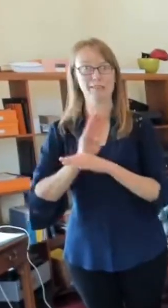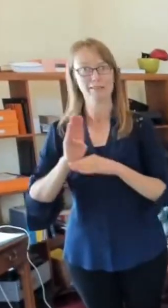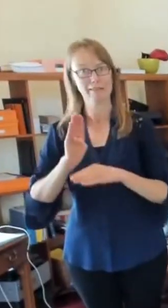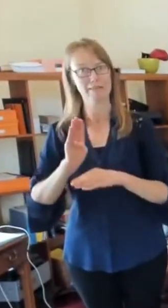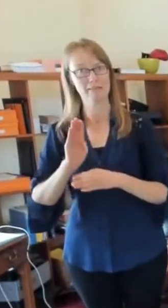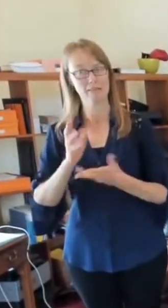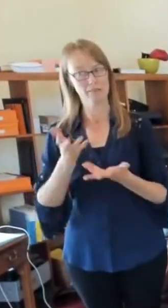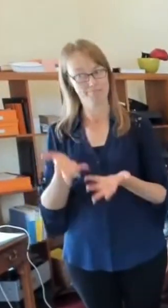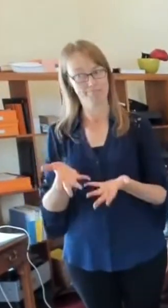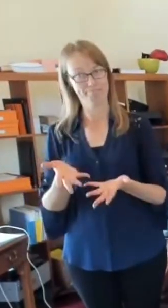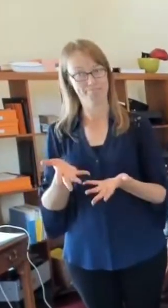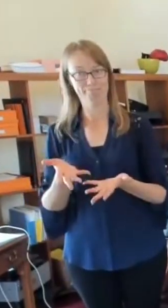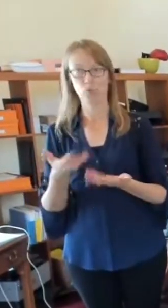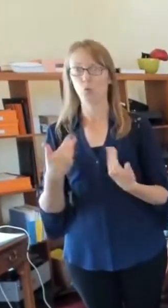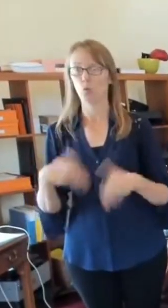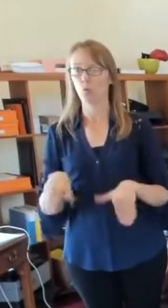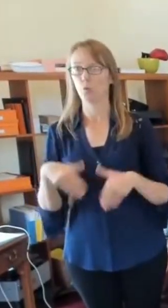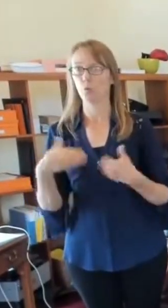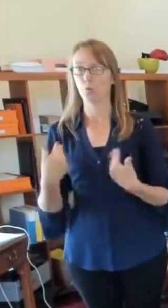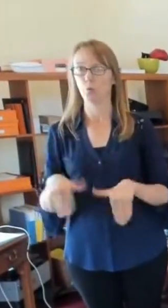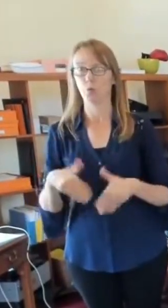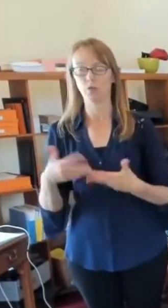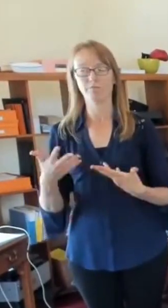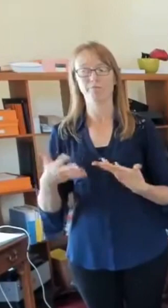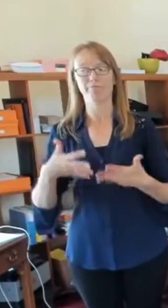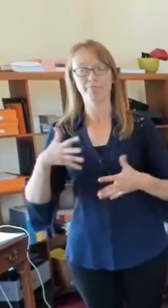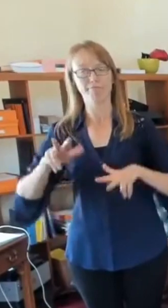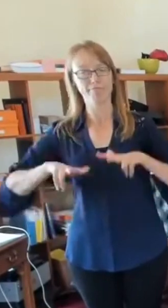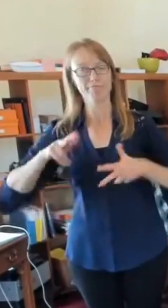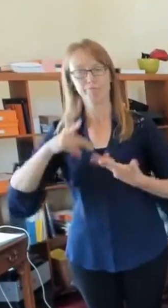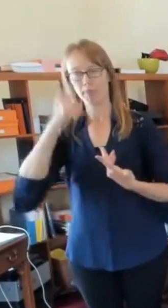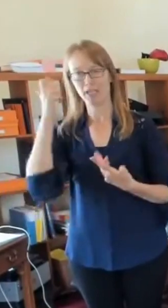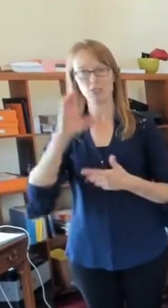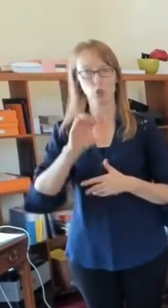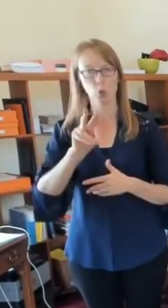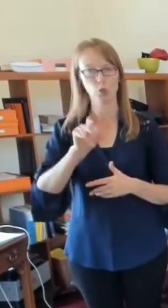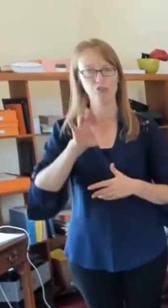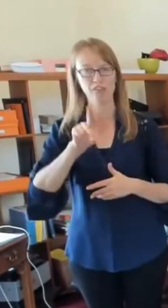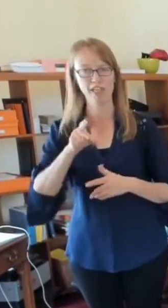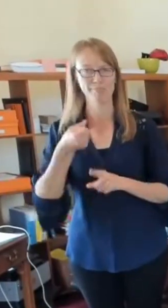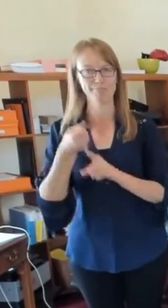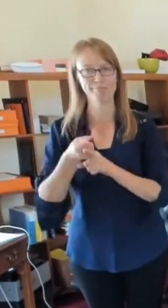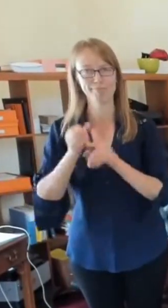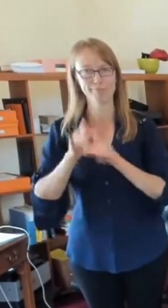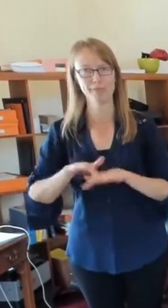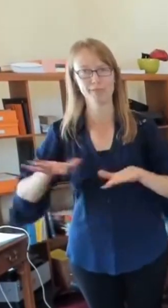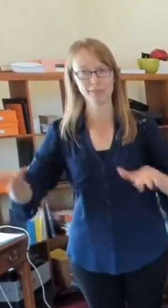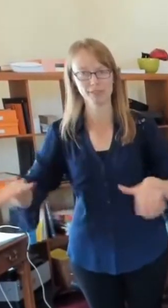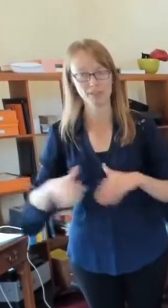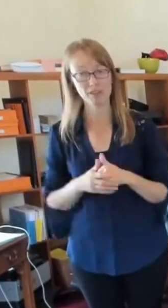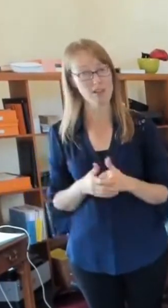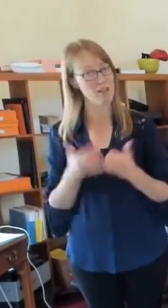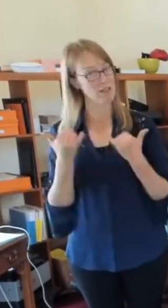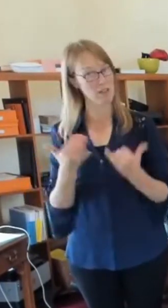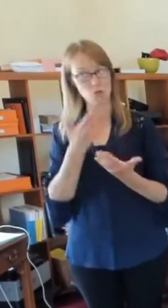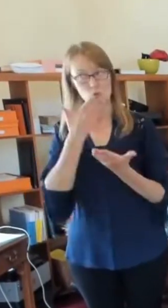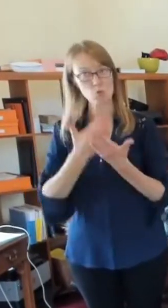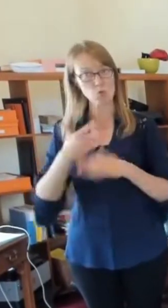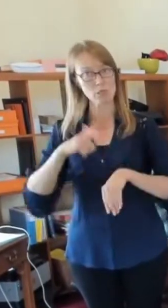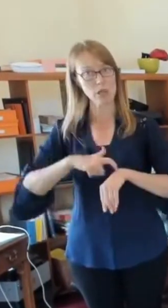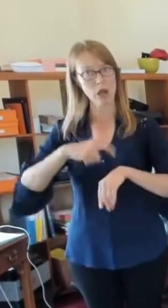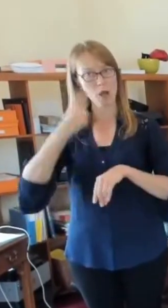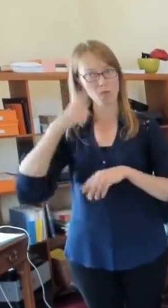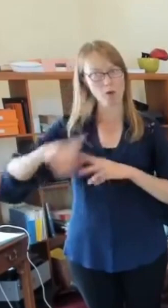very affected by COVID. But now is a good time to plan for an expansion and an